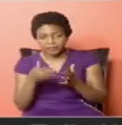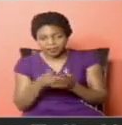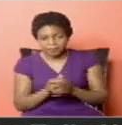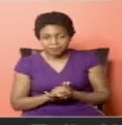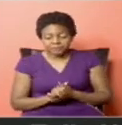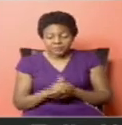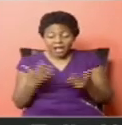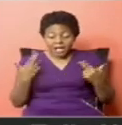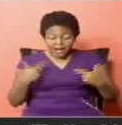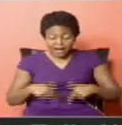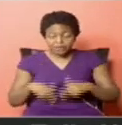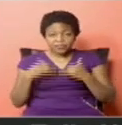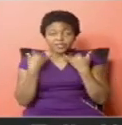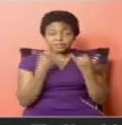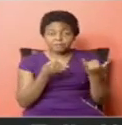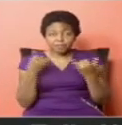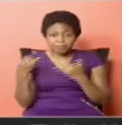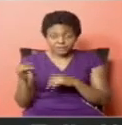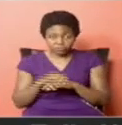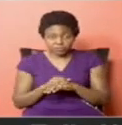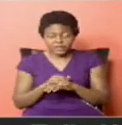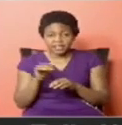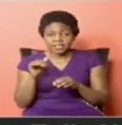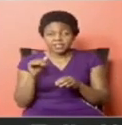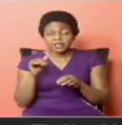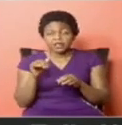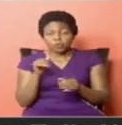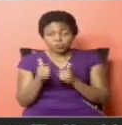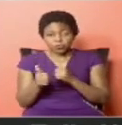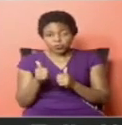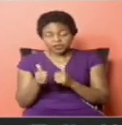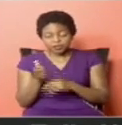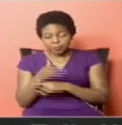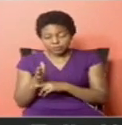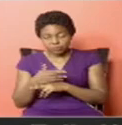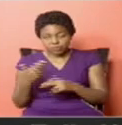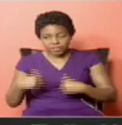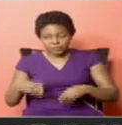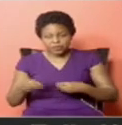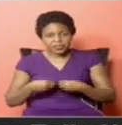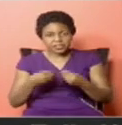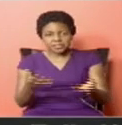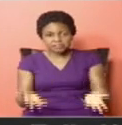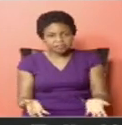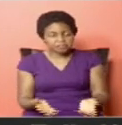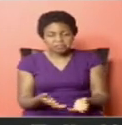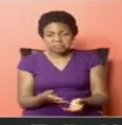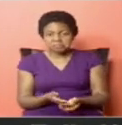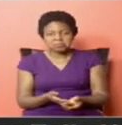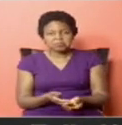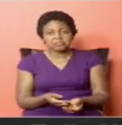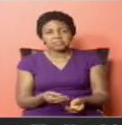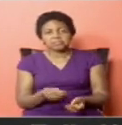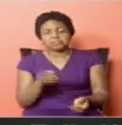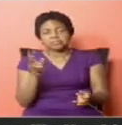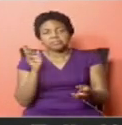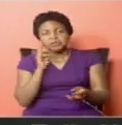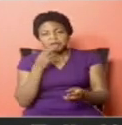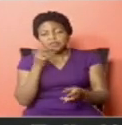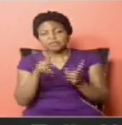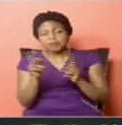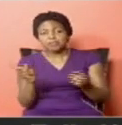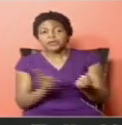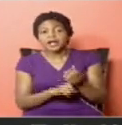Health information in its present form by the Ministry of Health is not reaching deaf communities, and